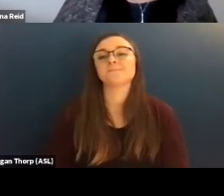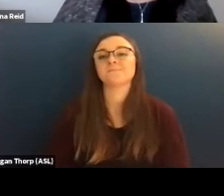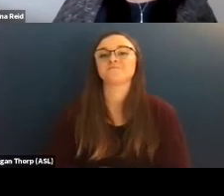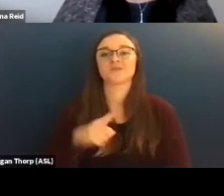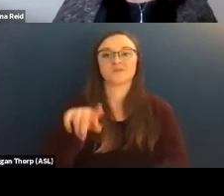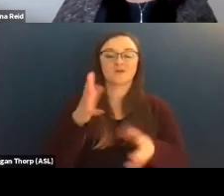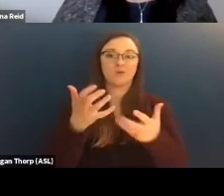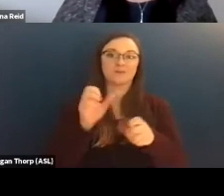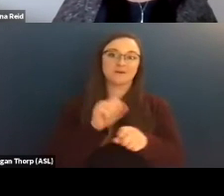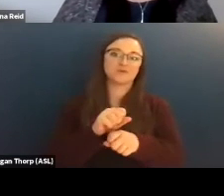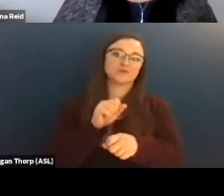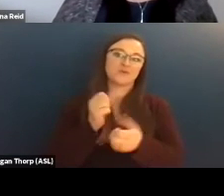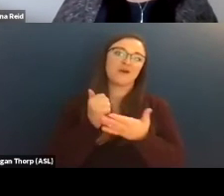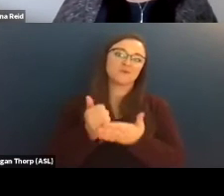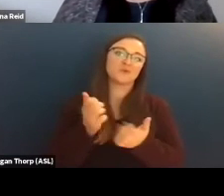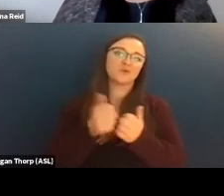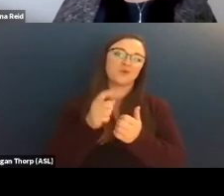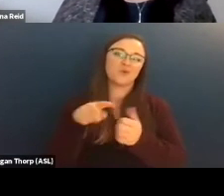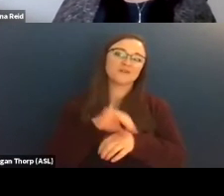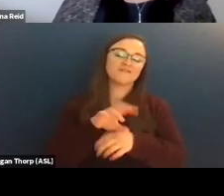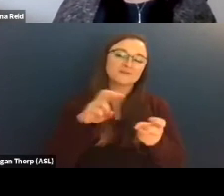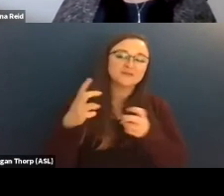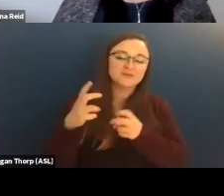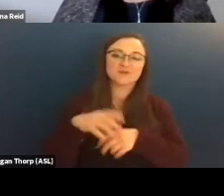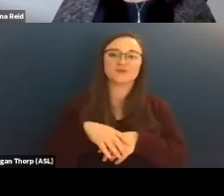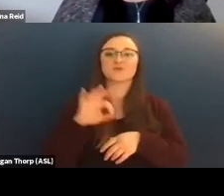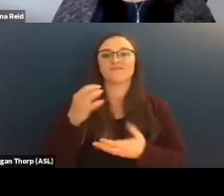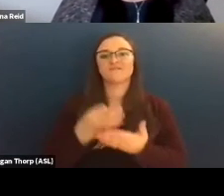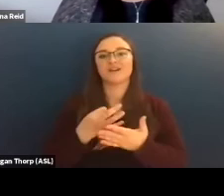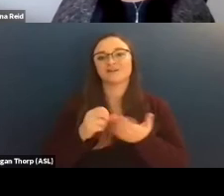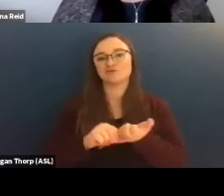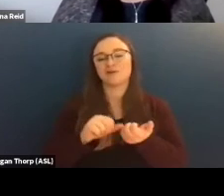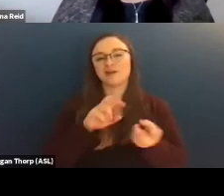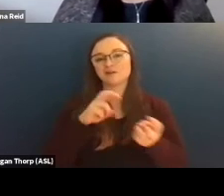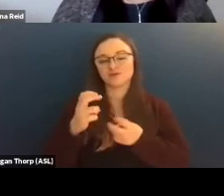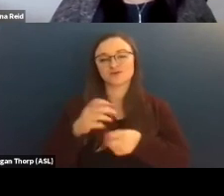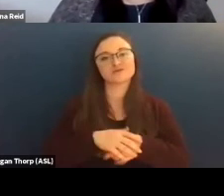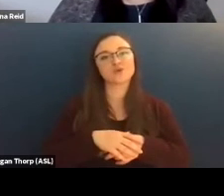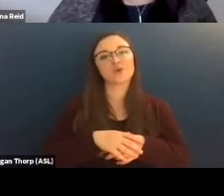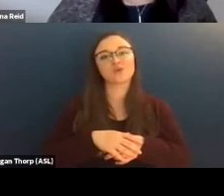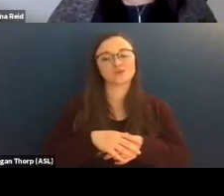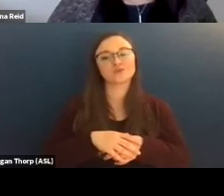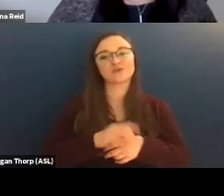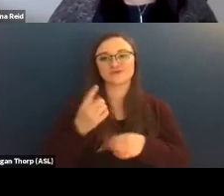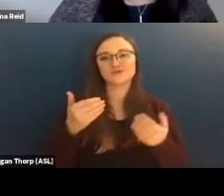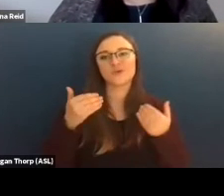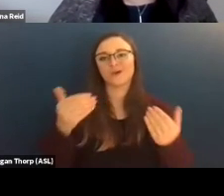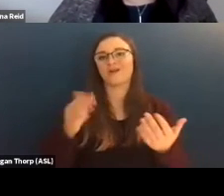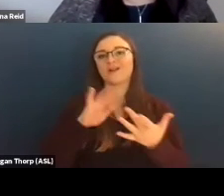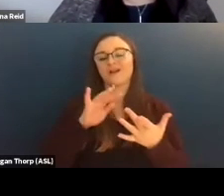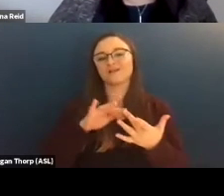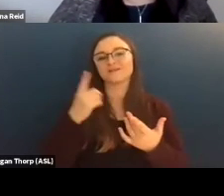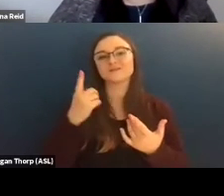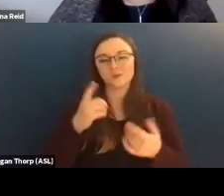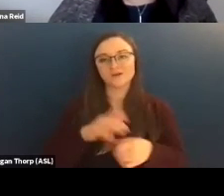questions, those advisement issues, or any of those things. Just make that step. if you go to a campus or go